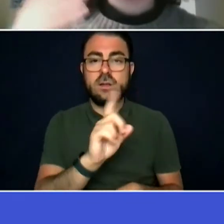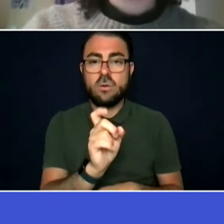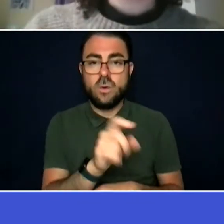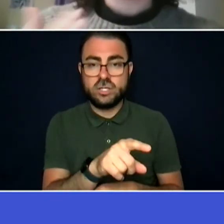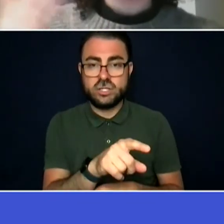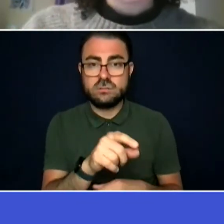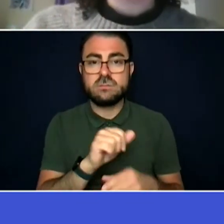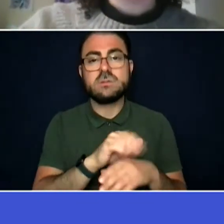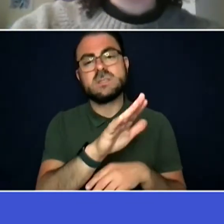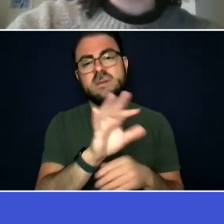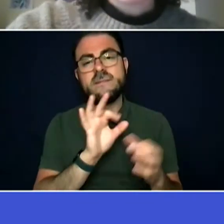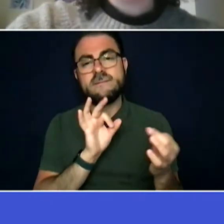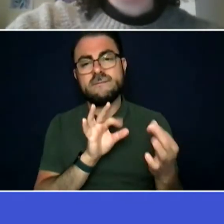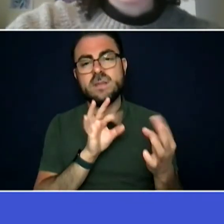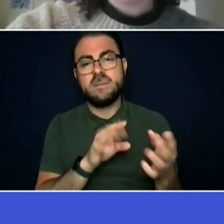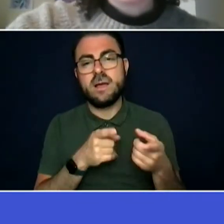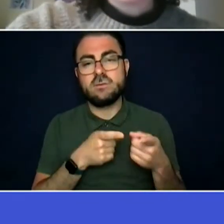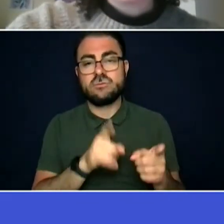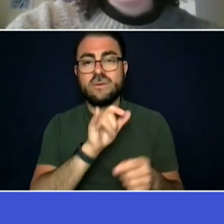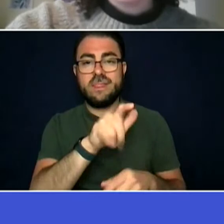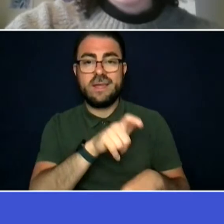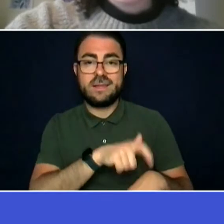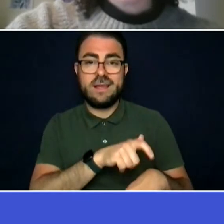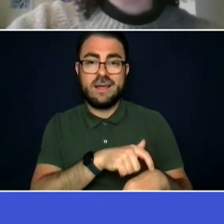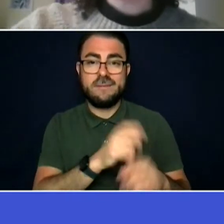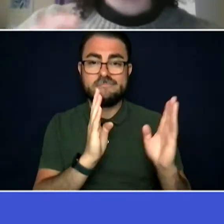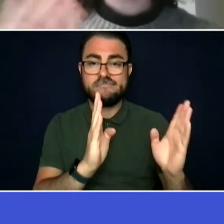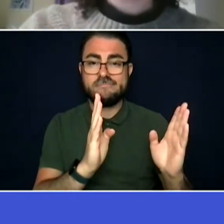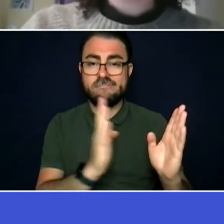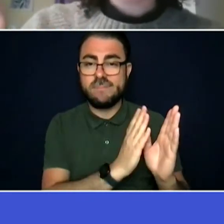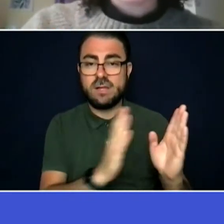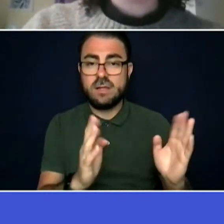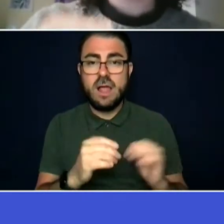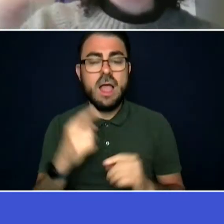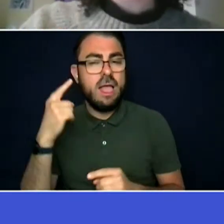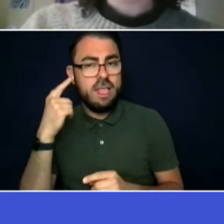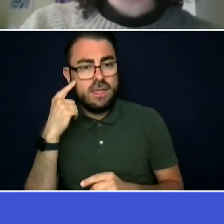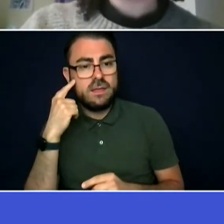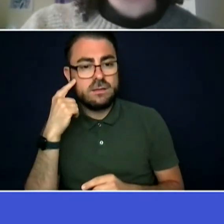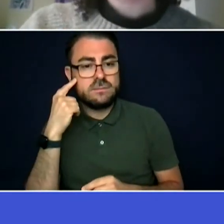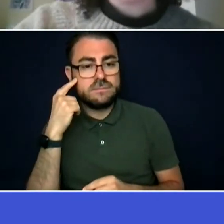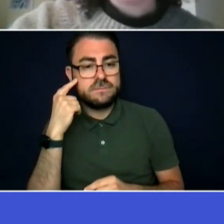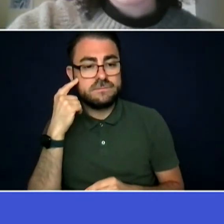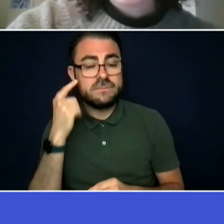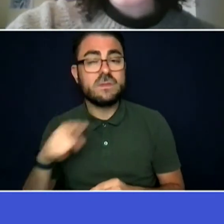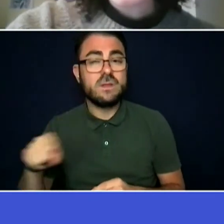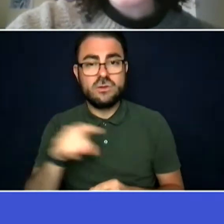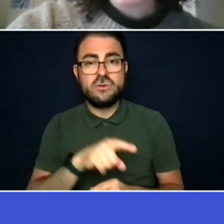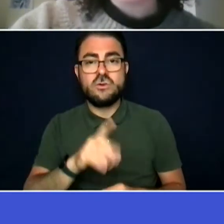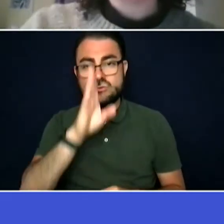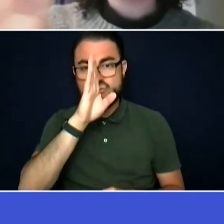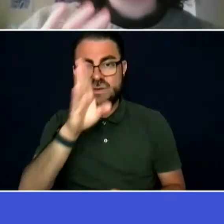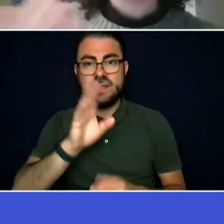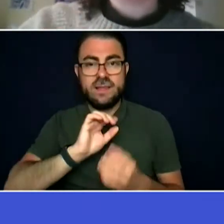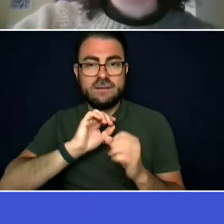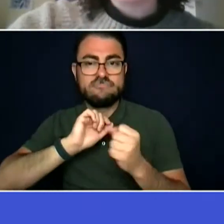during that time frame, and I think you directly addressed some of our questions around geographic